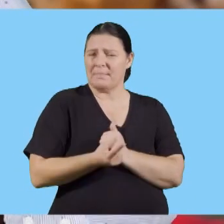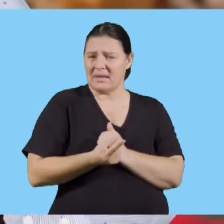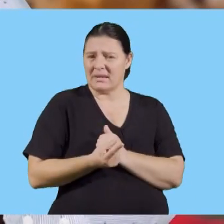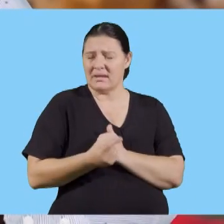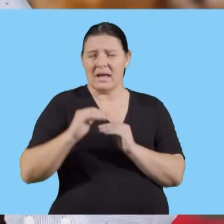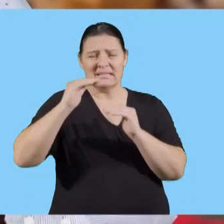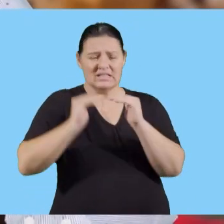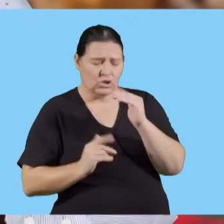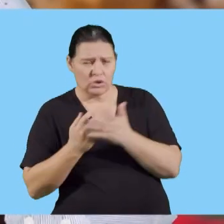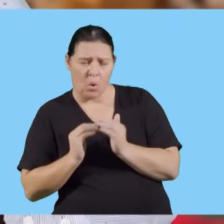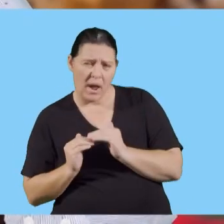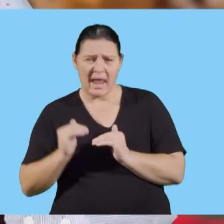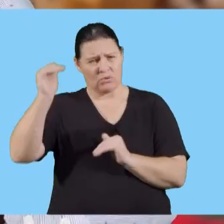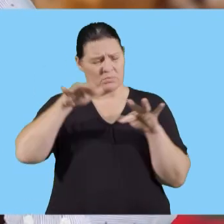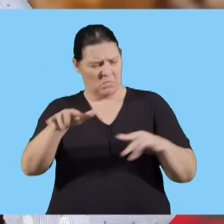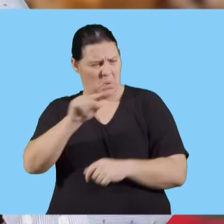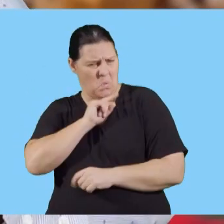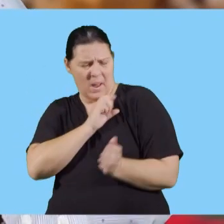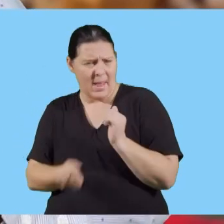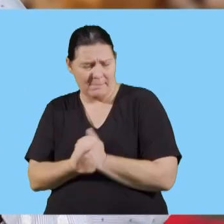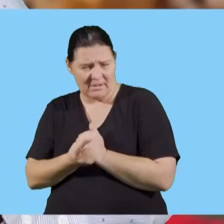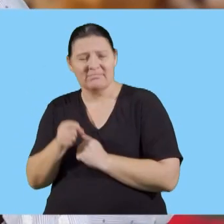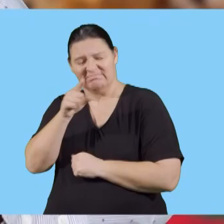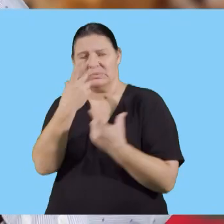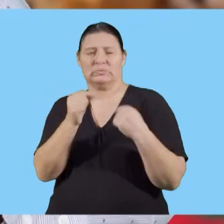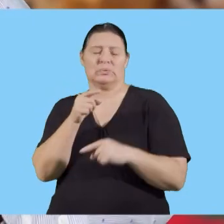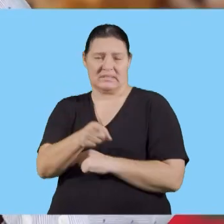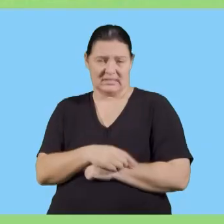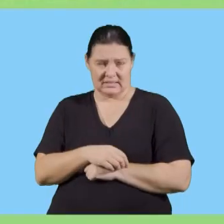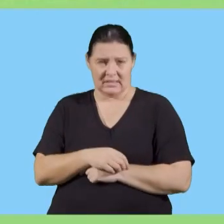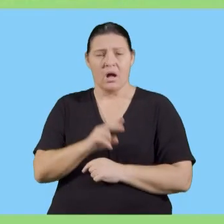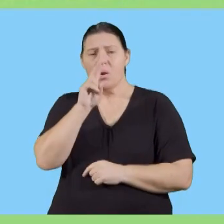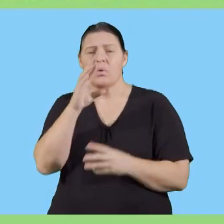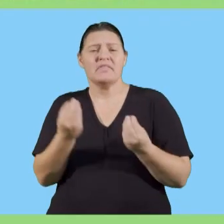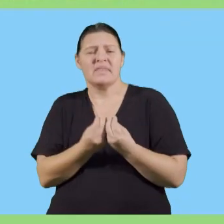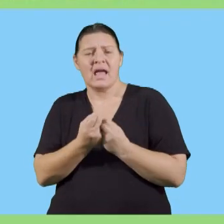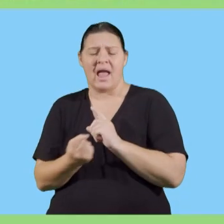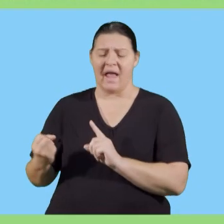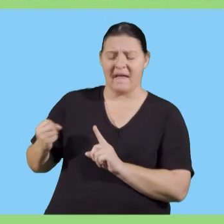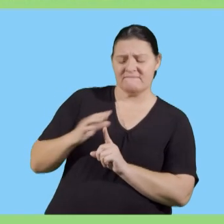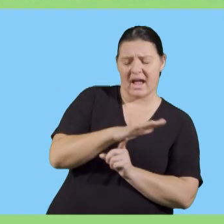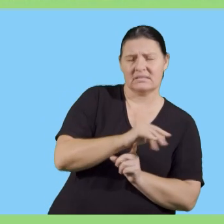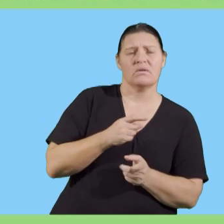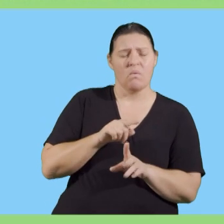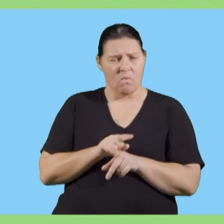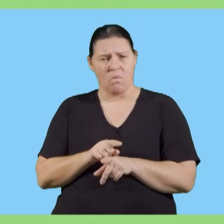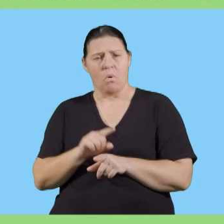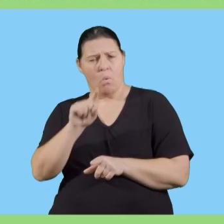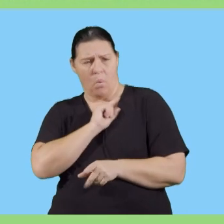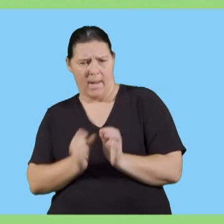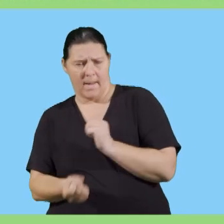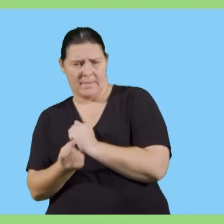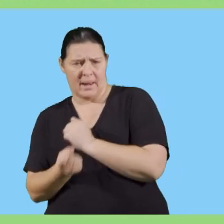at the things that affected or the influences around that certain population. They will also look at how